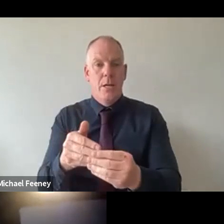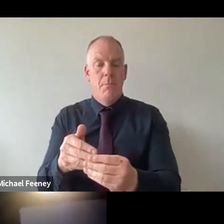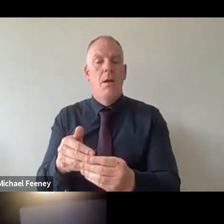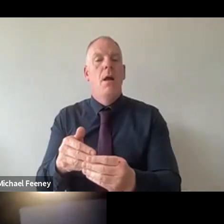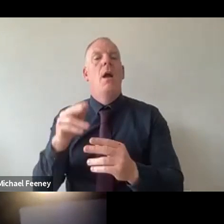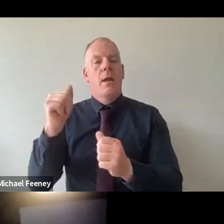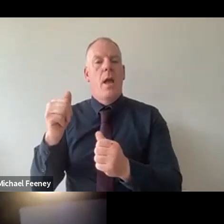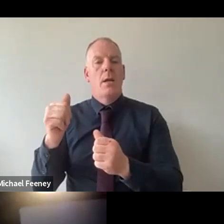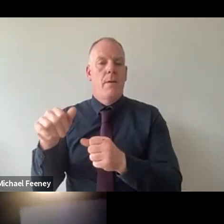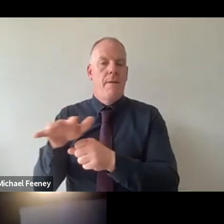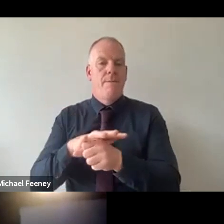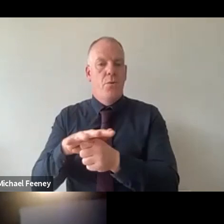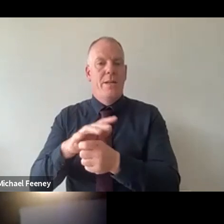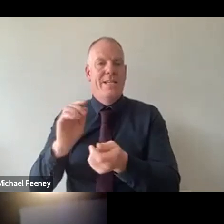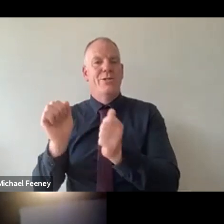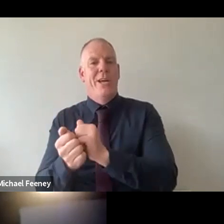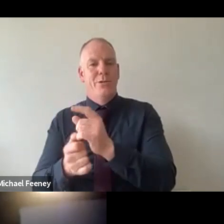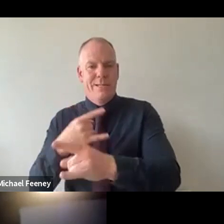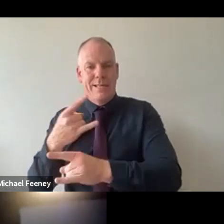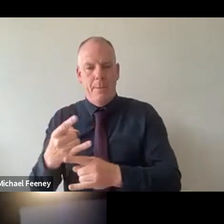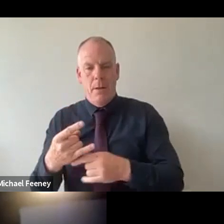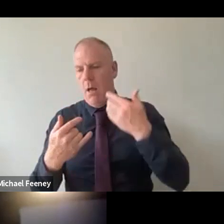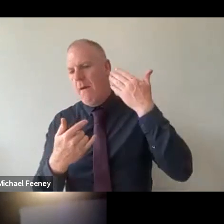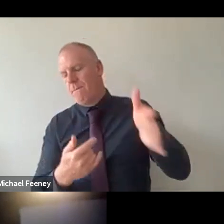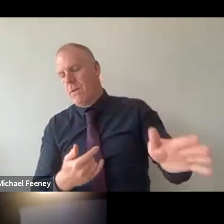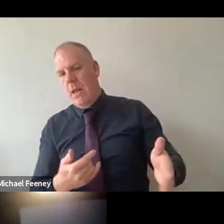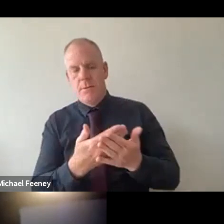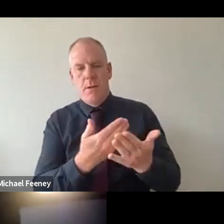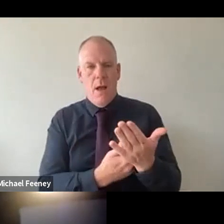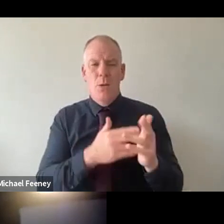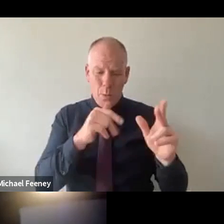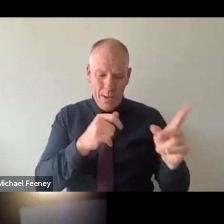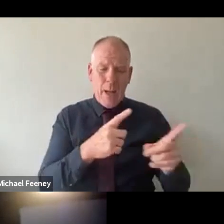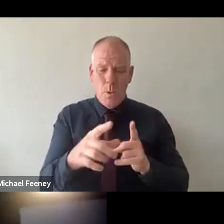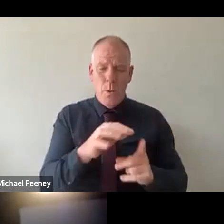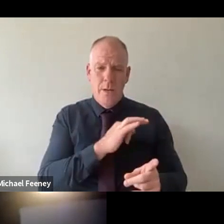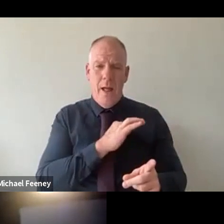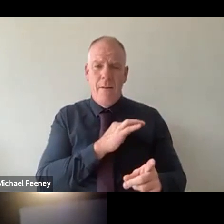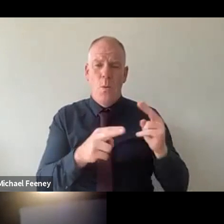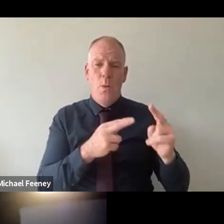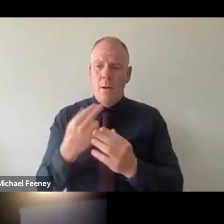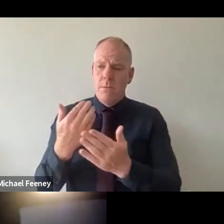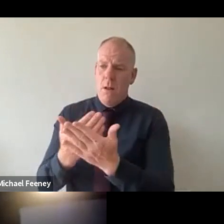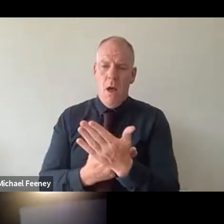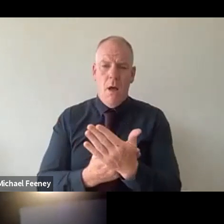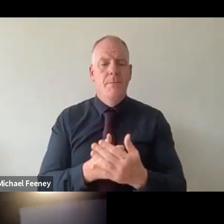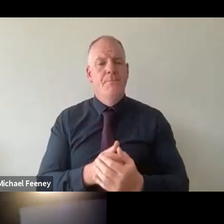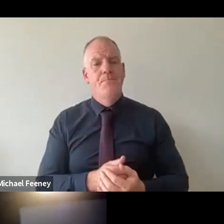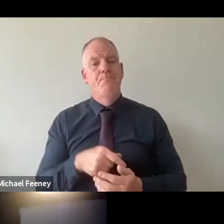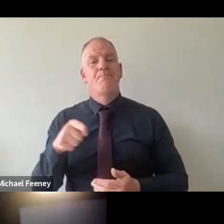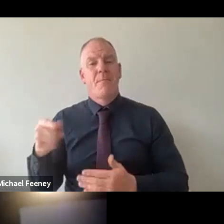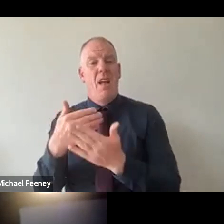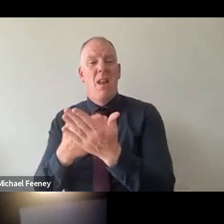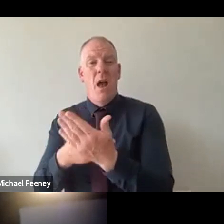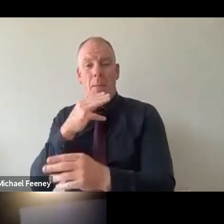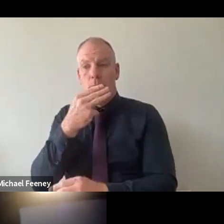just completely change course and forget about it. So I think I would see that as a guarantee. And I